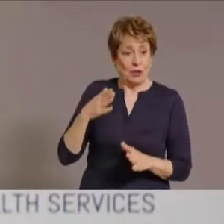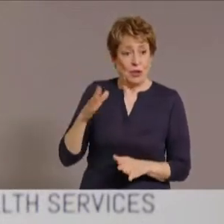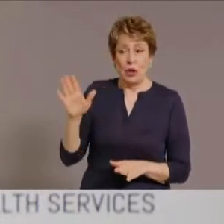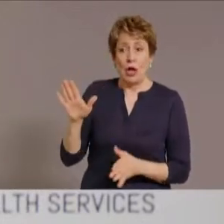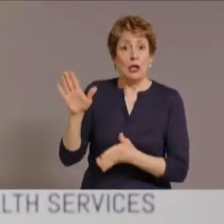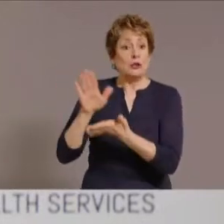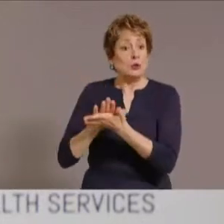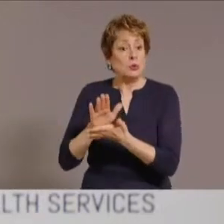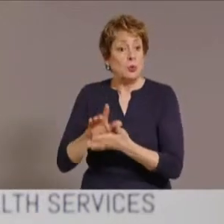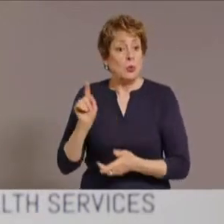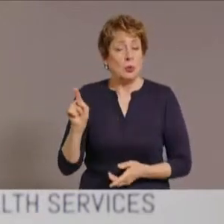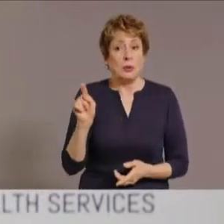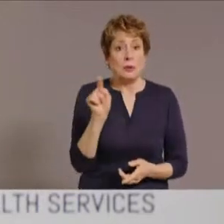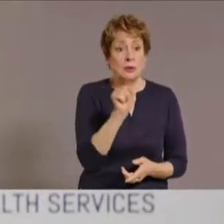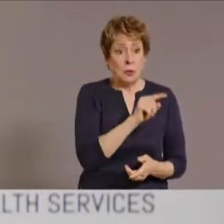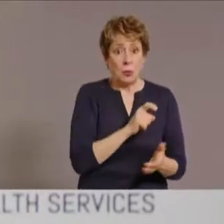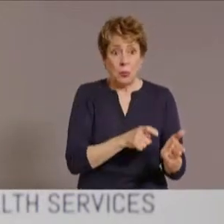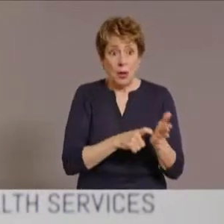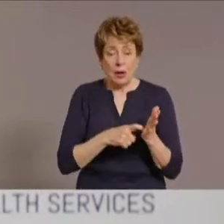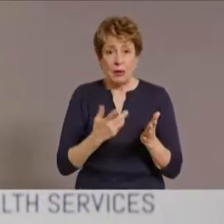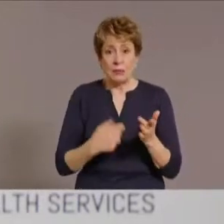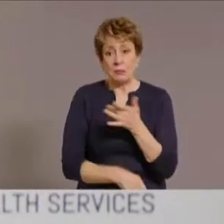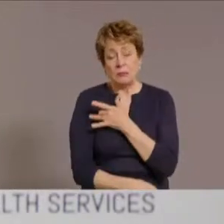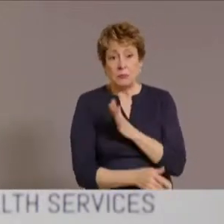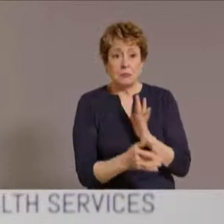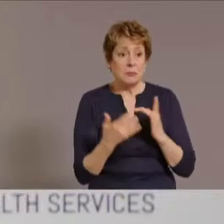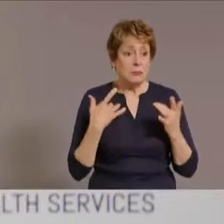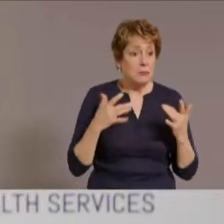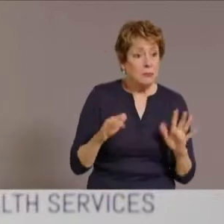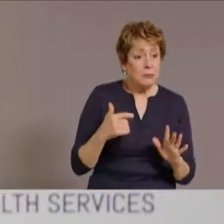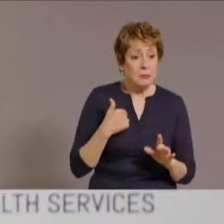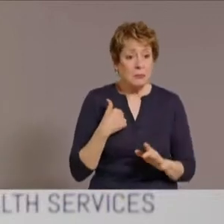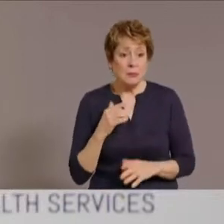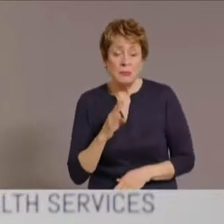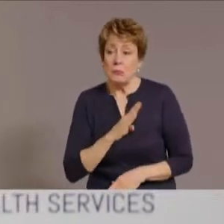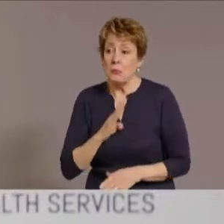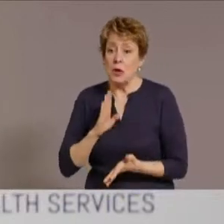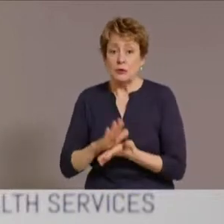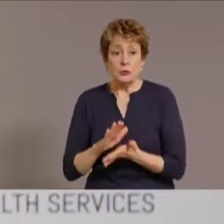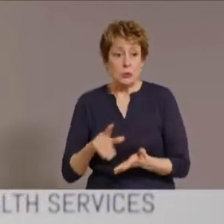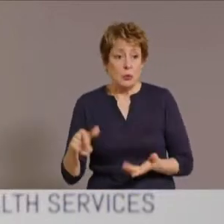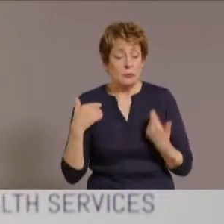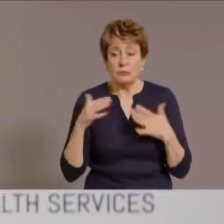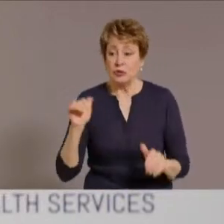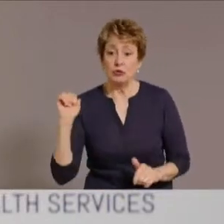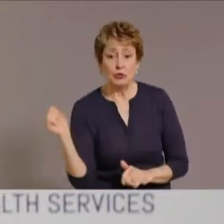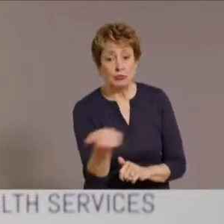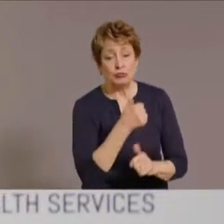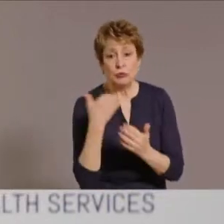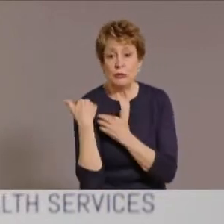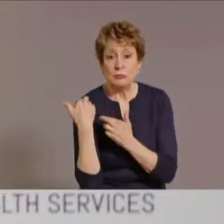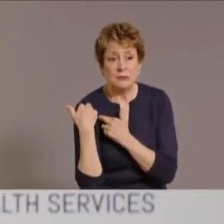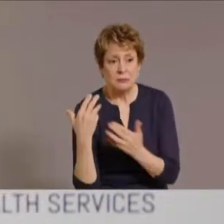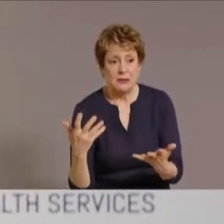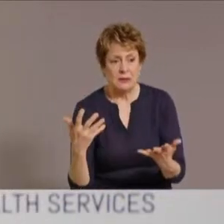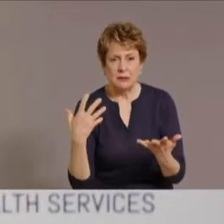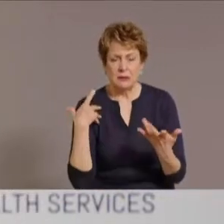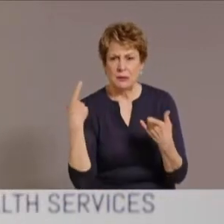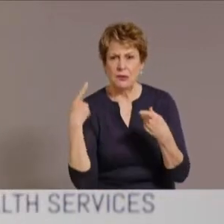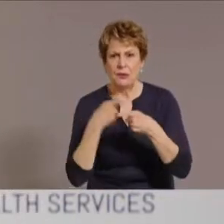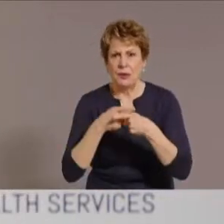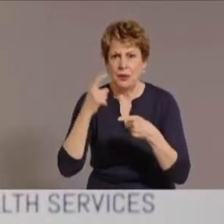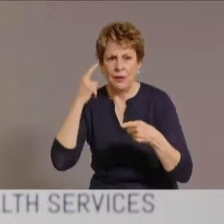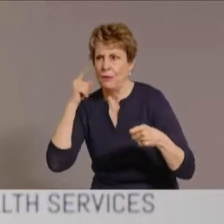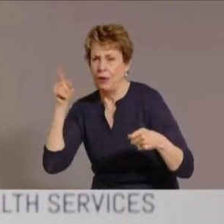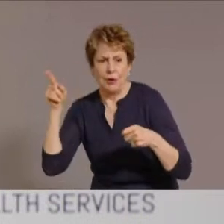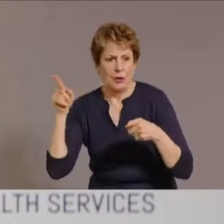boards. And the governor said, well, this is in line with CDC guidelines. Well, of course, we all rushed to the CDC website and